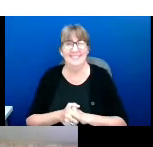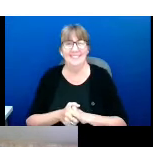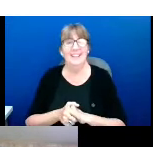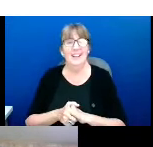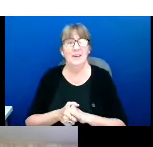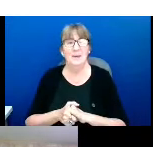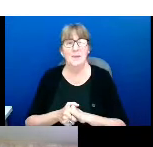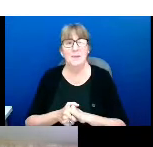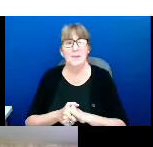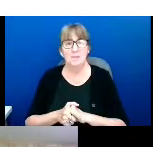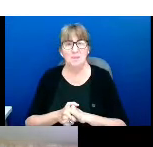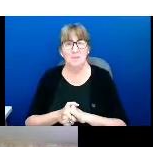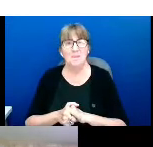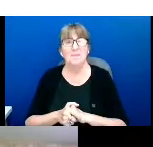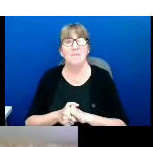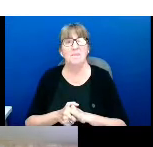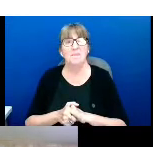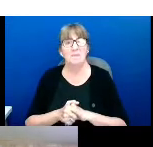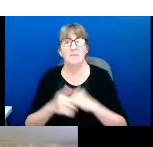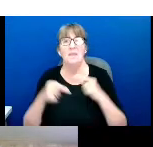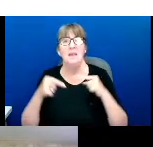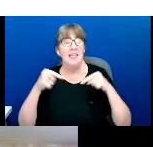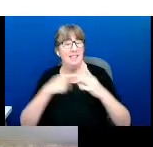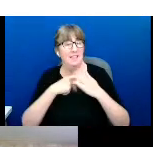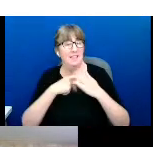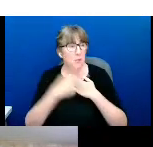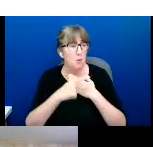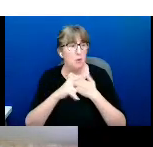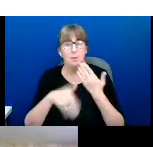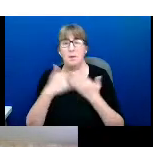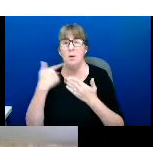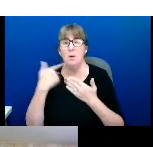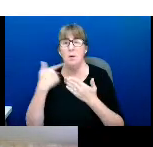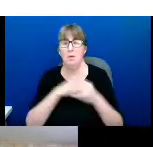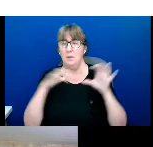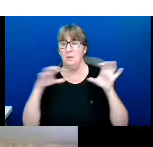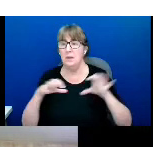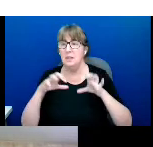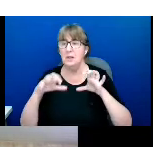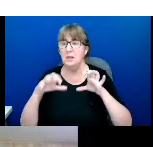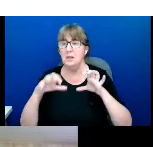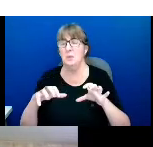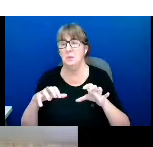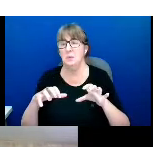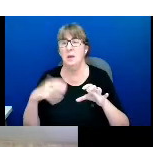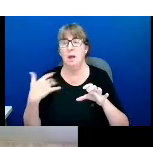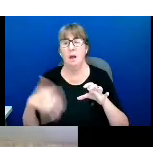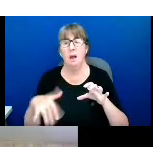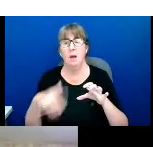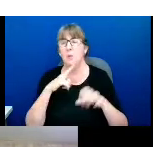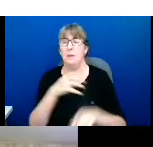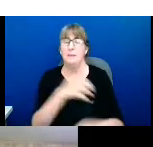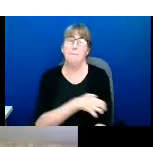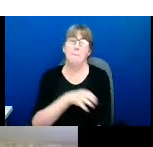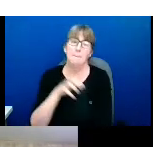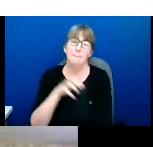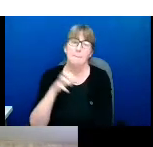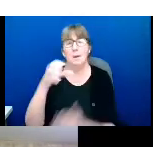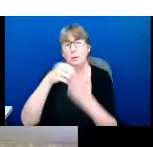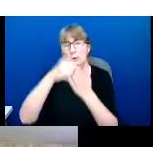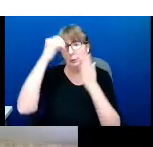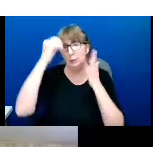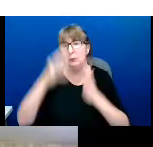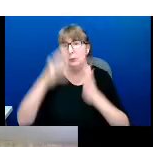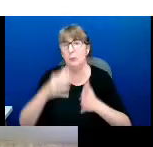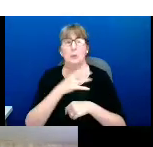I think this program, another thing it does is it really empowers the students and gives